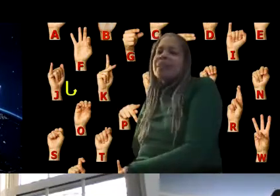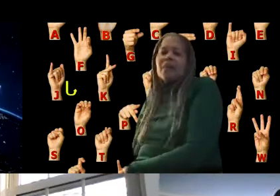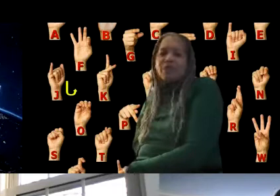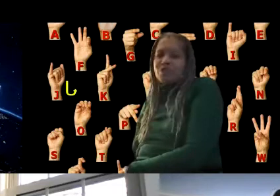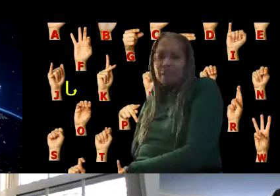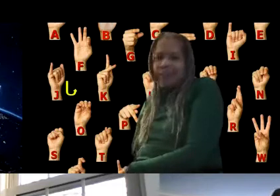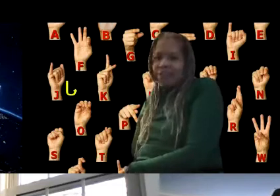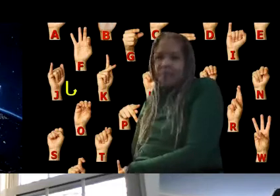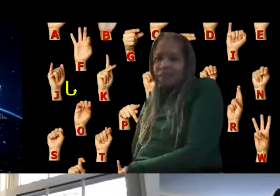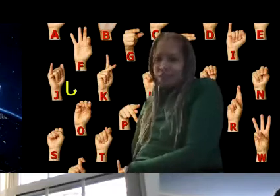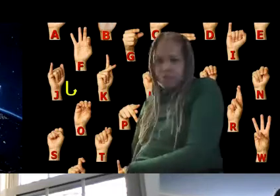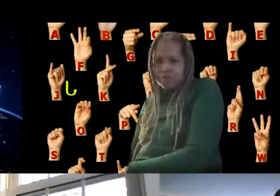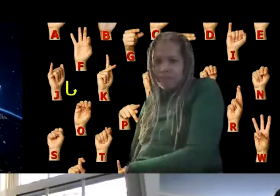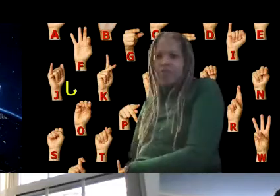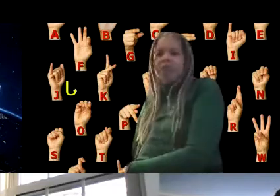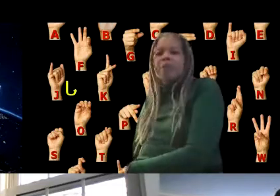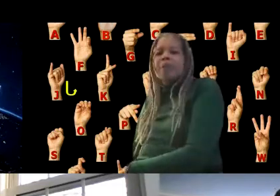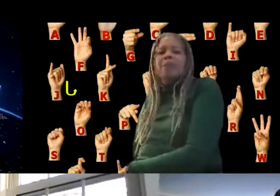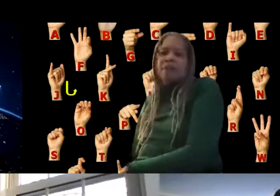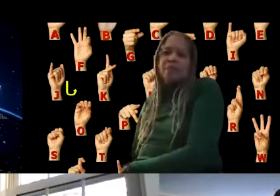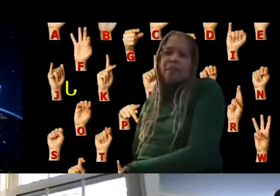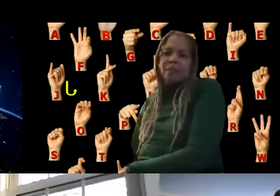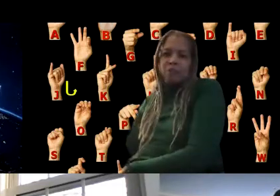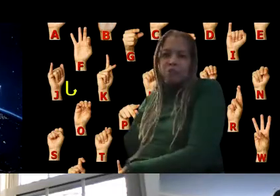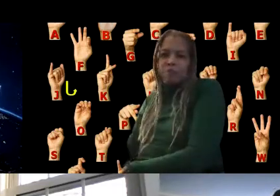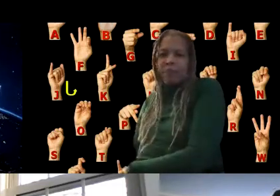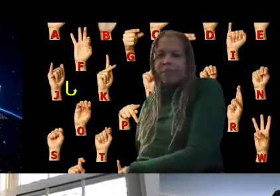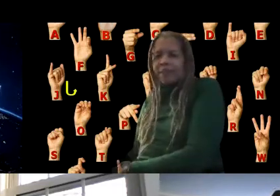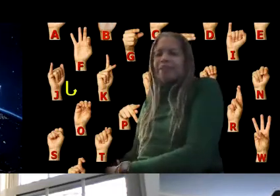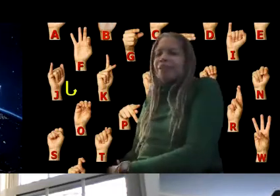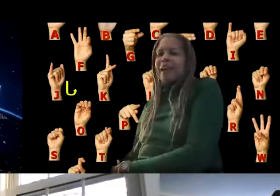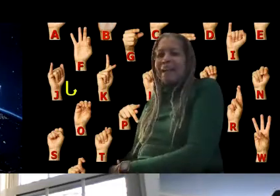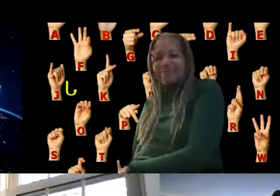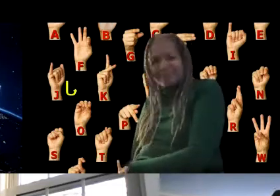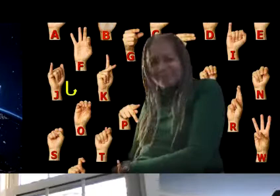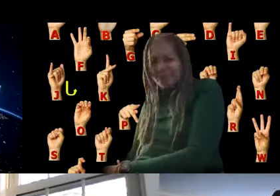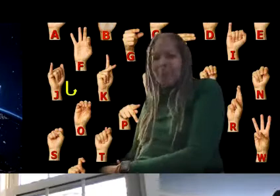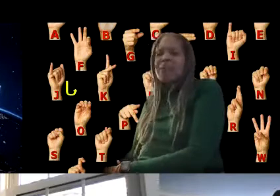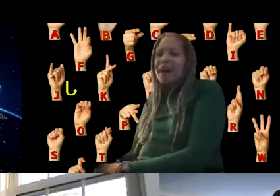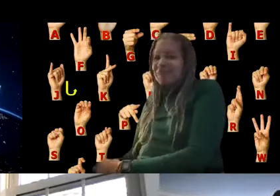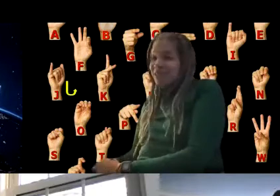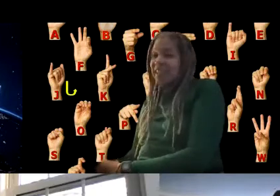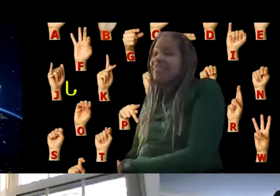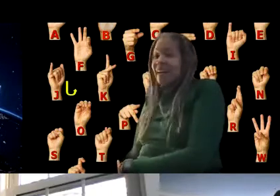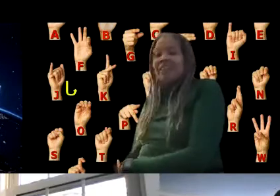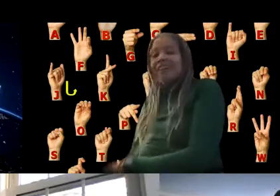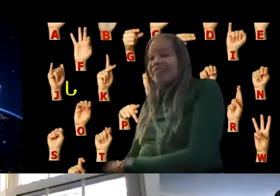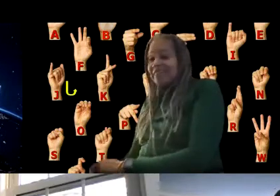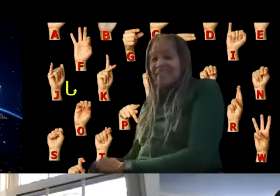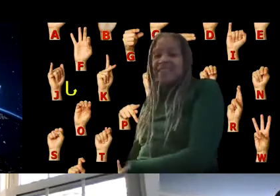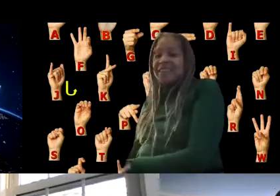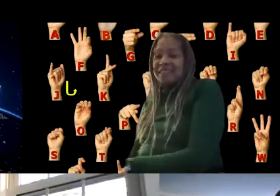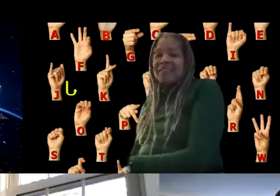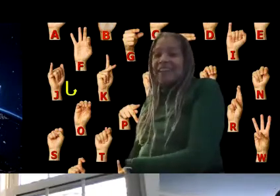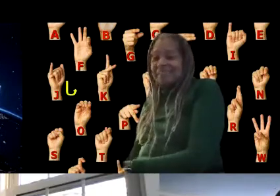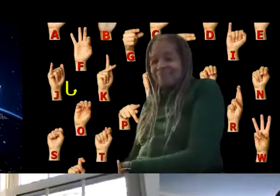We did not finish the class on that issue. It's still being talked about in a little group mail that they still have. So I would just tell you, it's not an